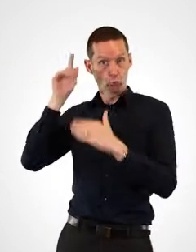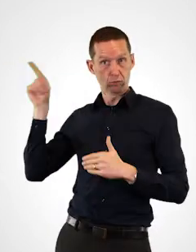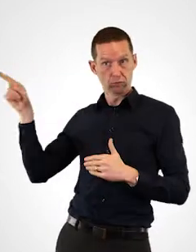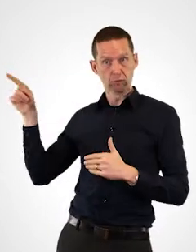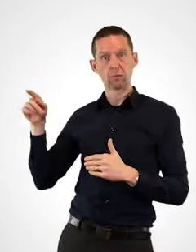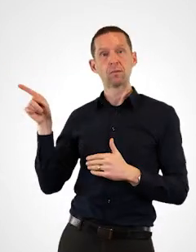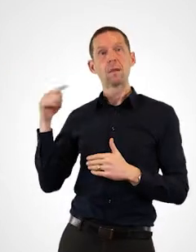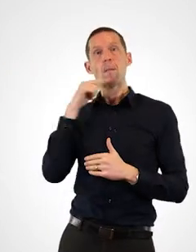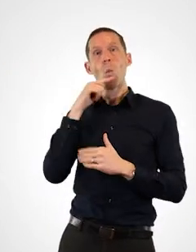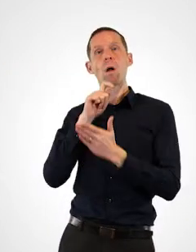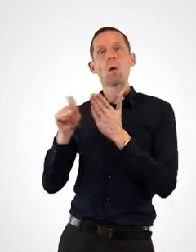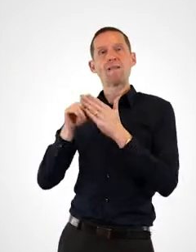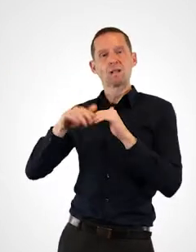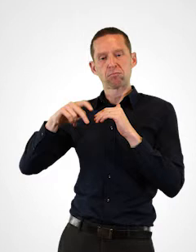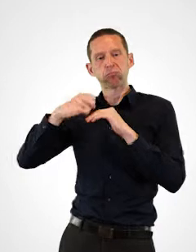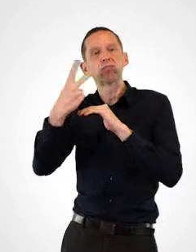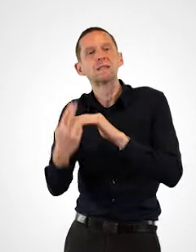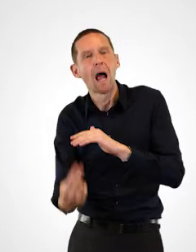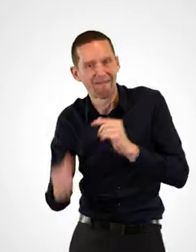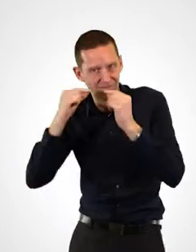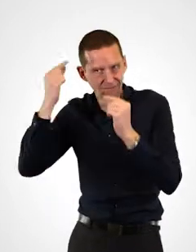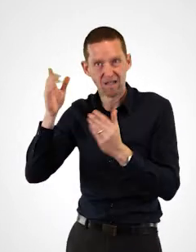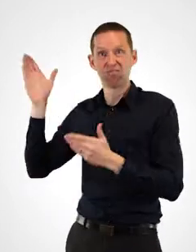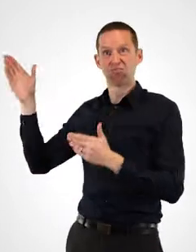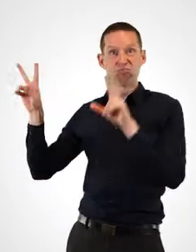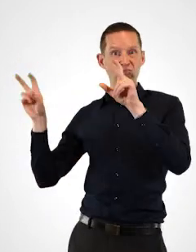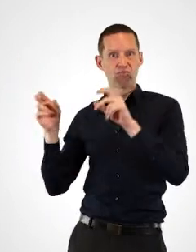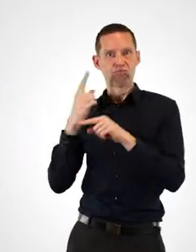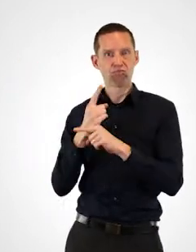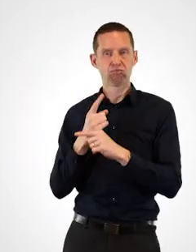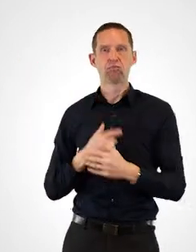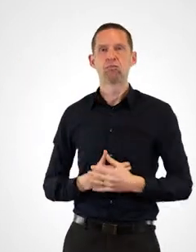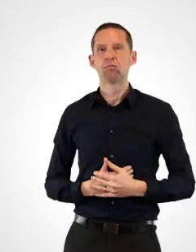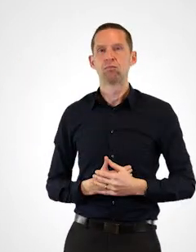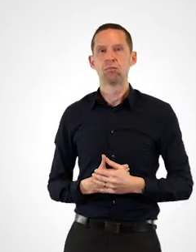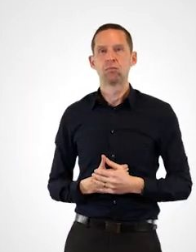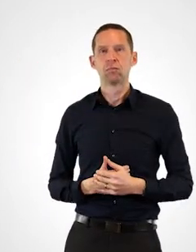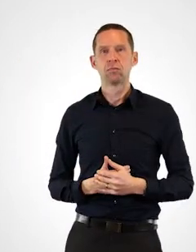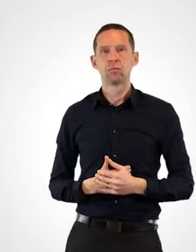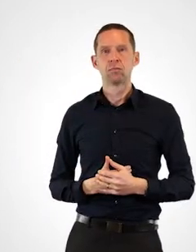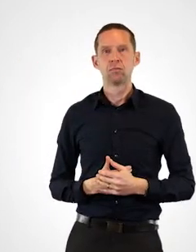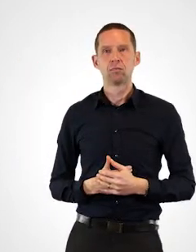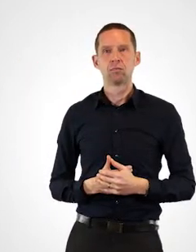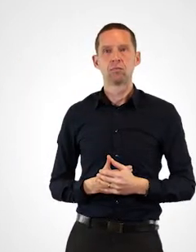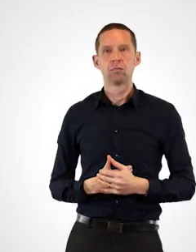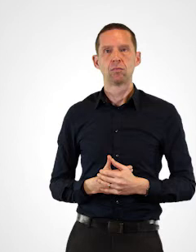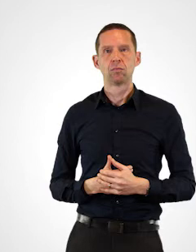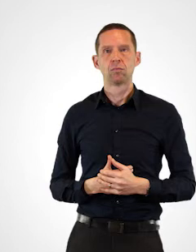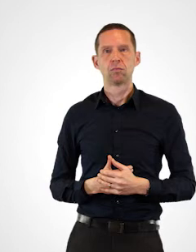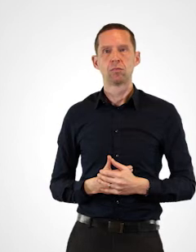writing about deep sea diving, and he says, "Two smart men have the equipment to the depth of ocean with bullhead and heavy